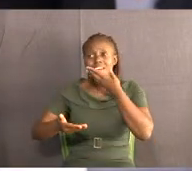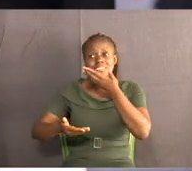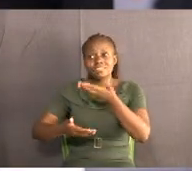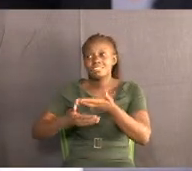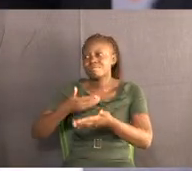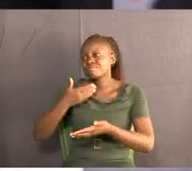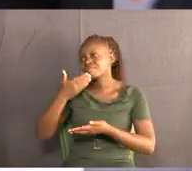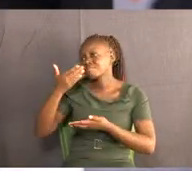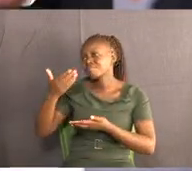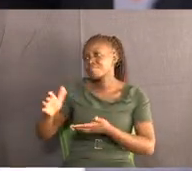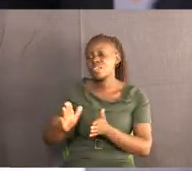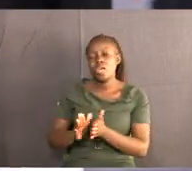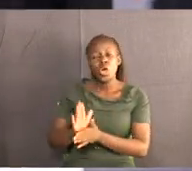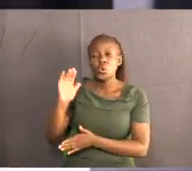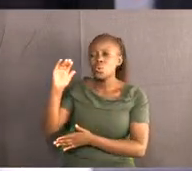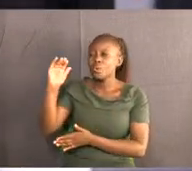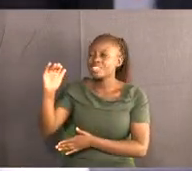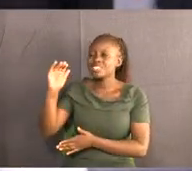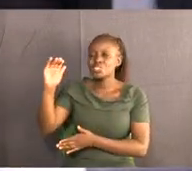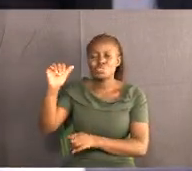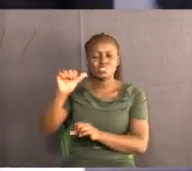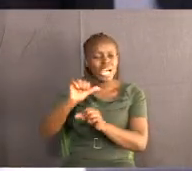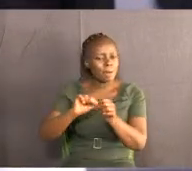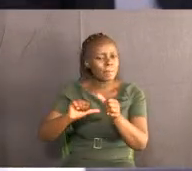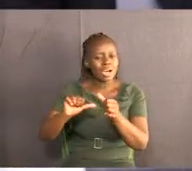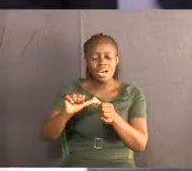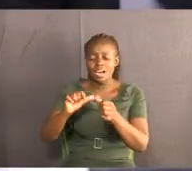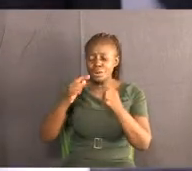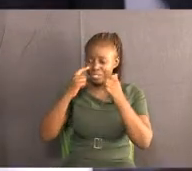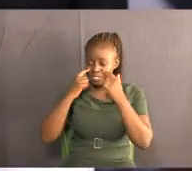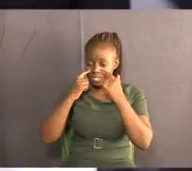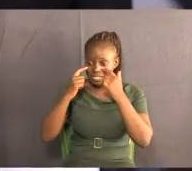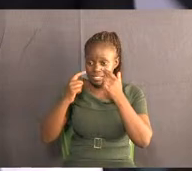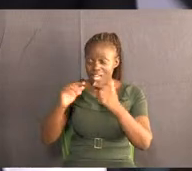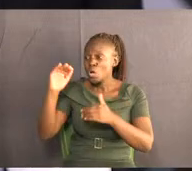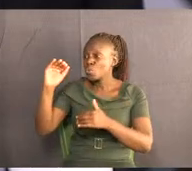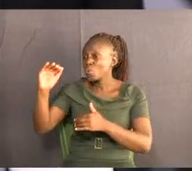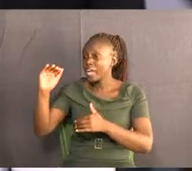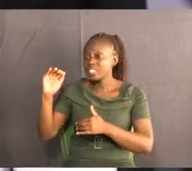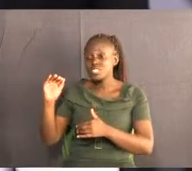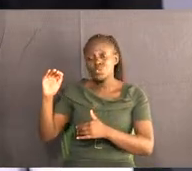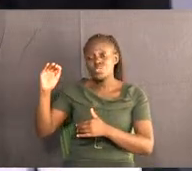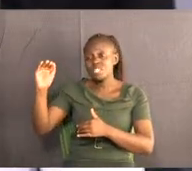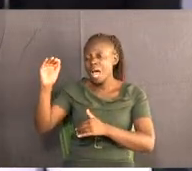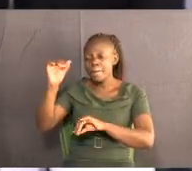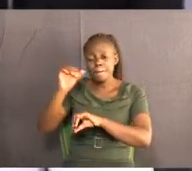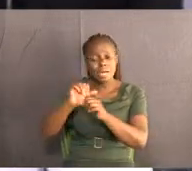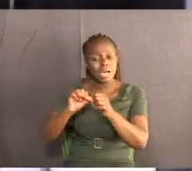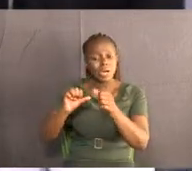unajibu. Maswali ya dhambi. Maswali.